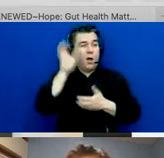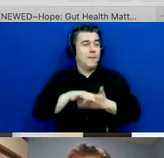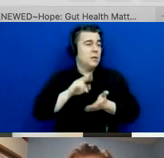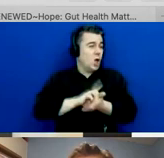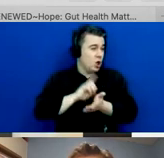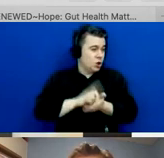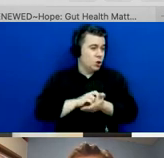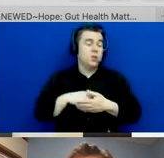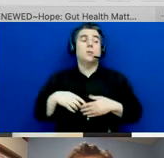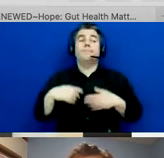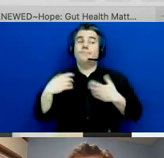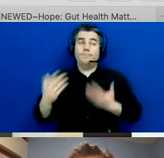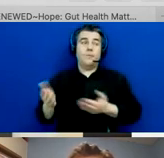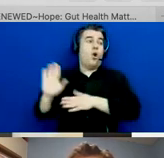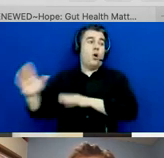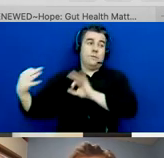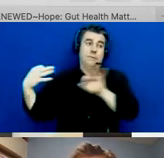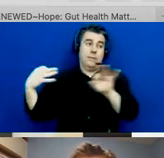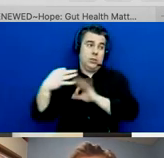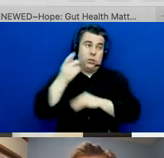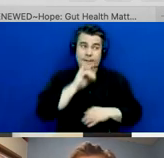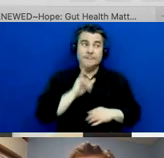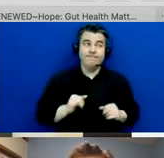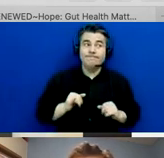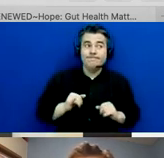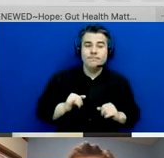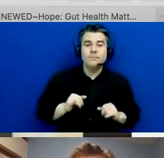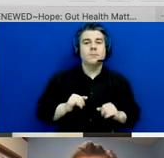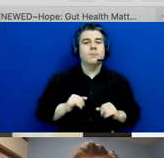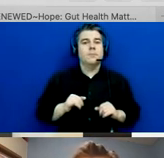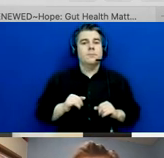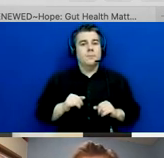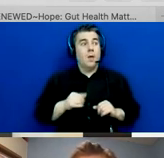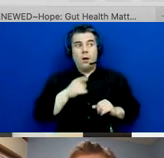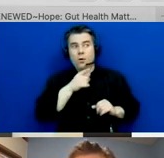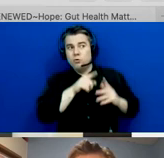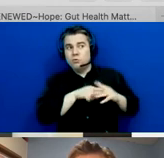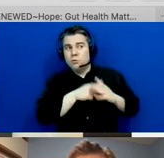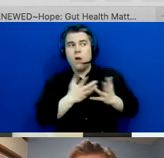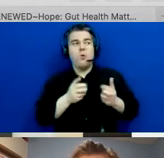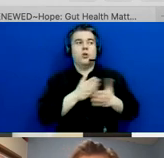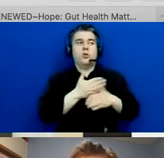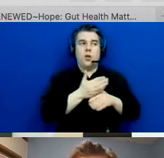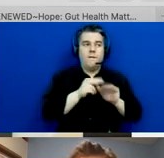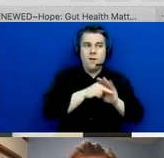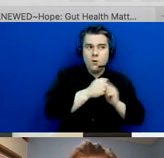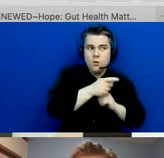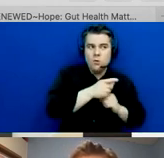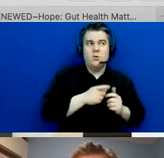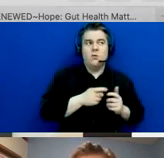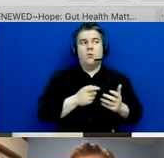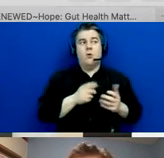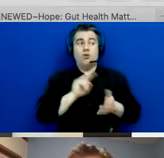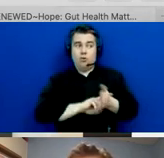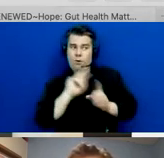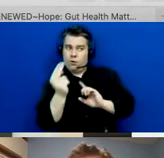And this is her explanation of what Plexus is. And hey, you're getting started. I wanted to share this video with you. This is from a nurse's perspective